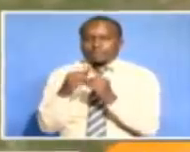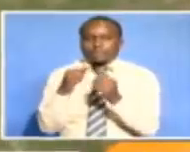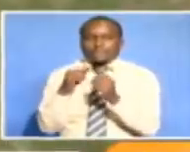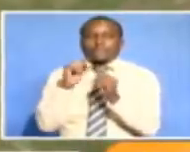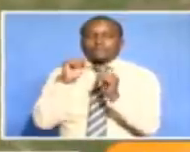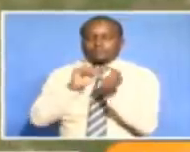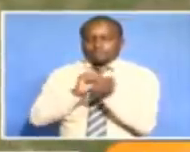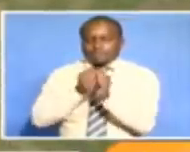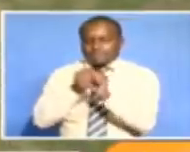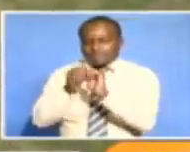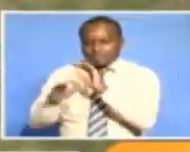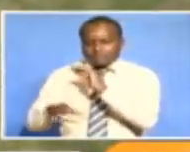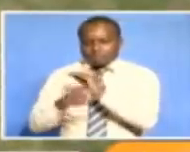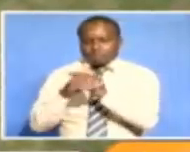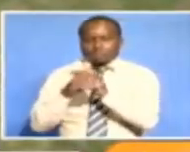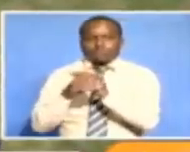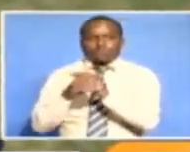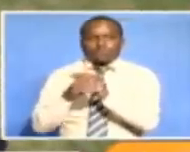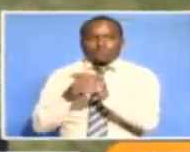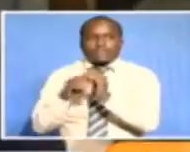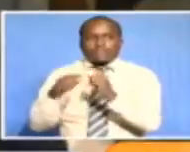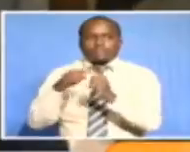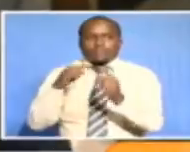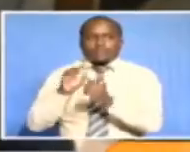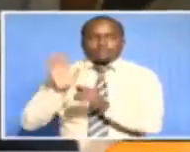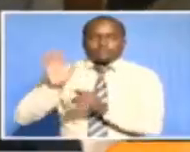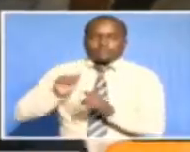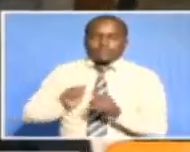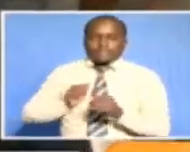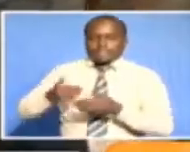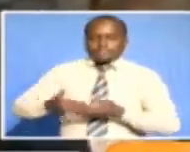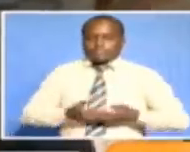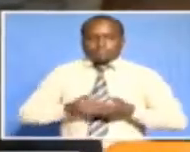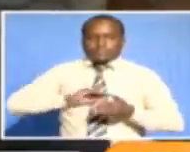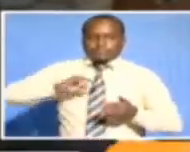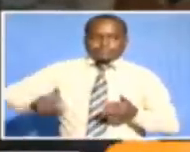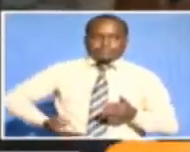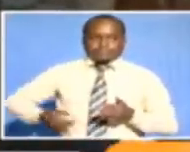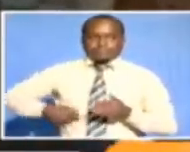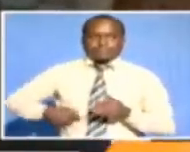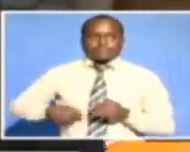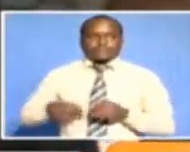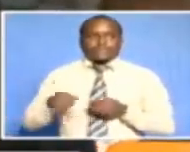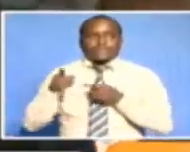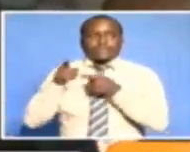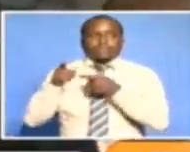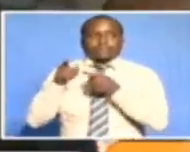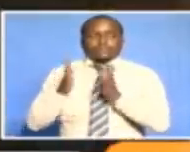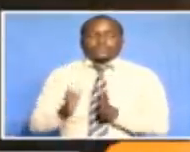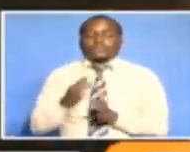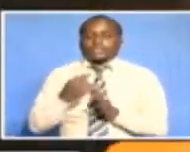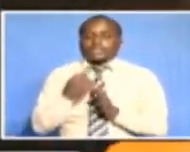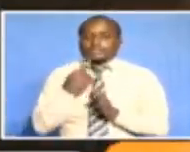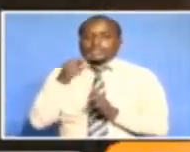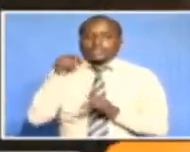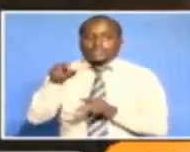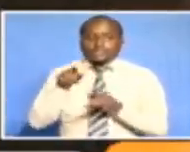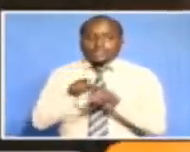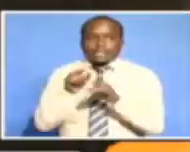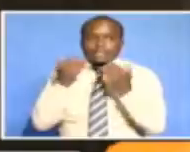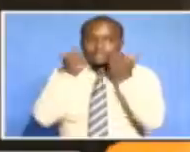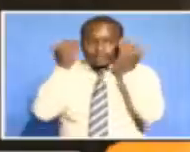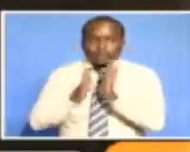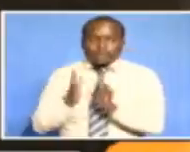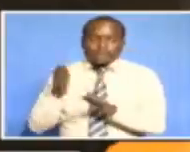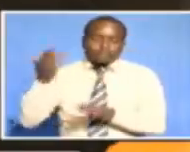include the murder of Sharon Otieno's unborn baby. Family. Prosecutor Alexander Muteti revealed this as Obado's lawyer and former